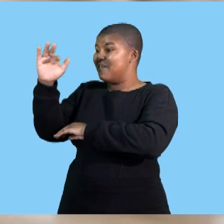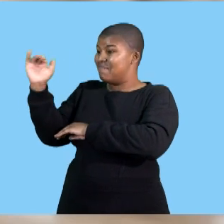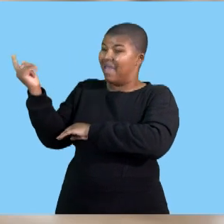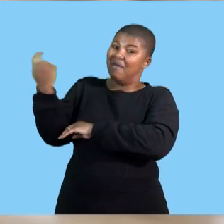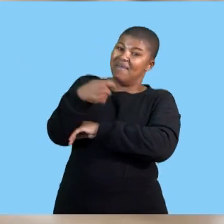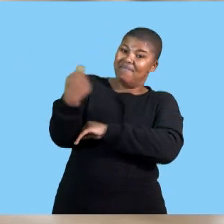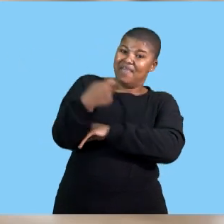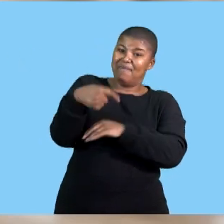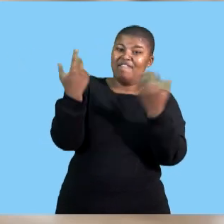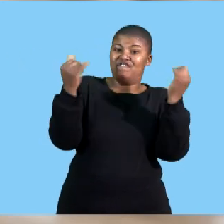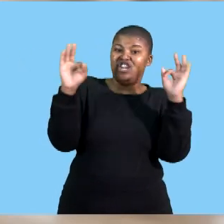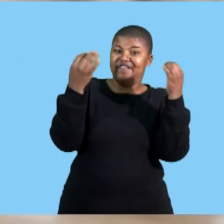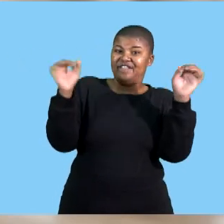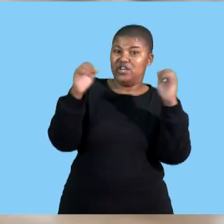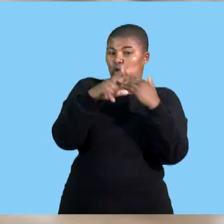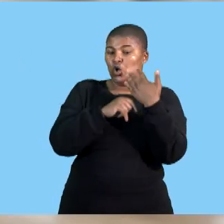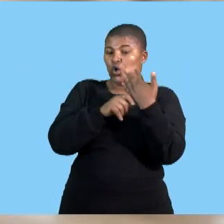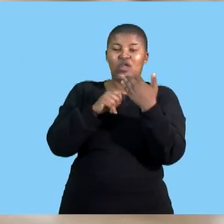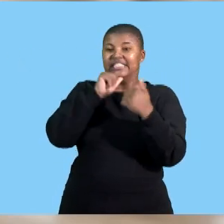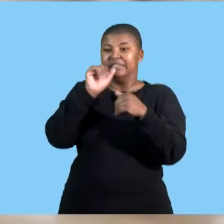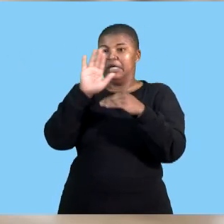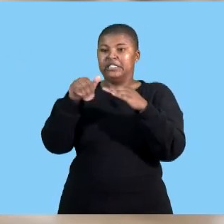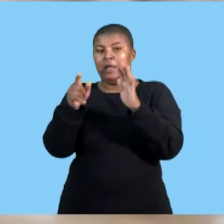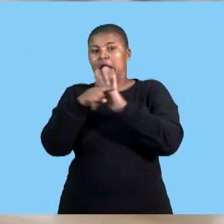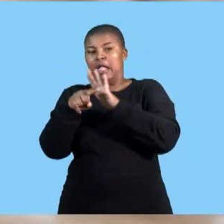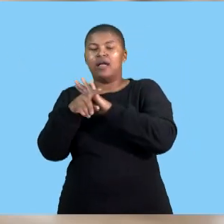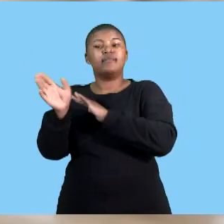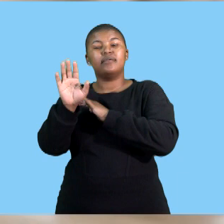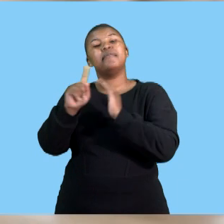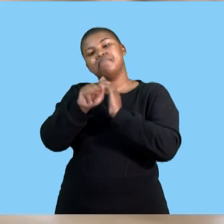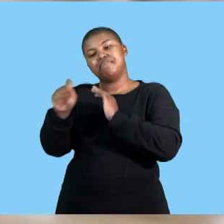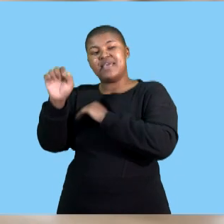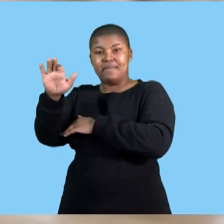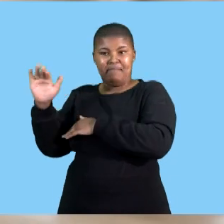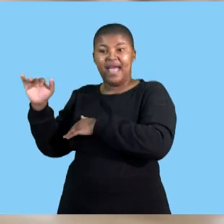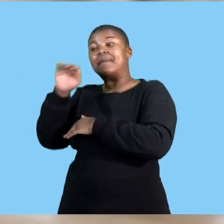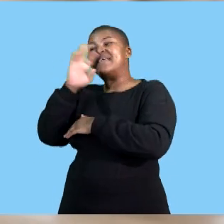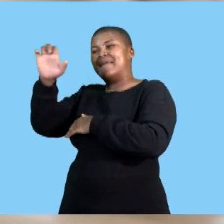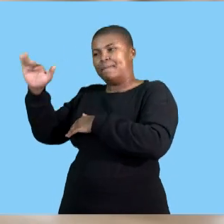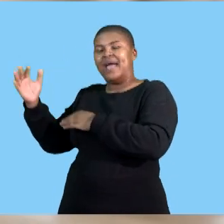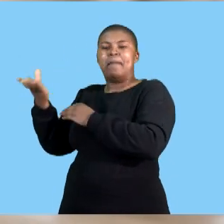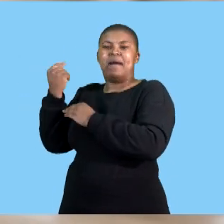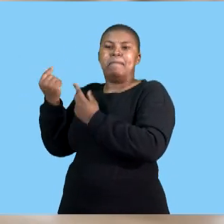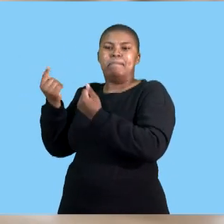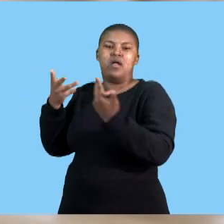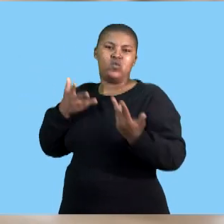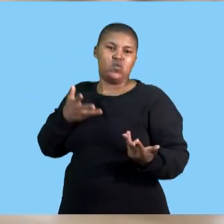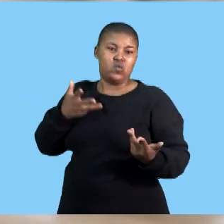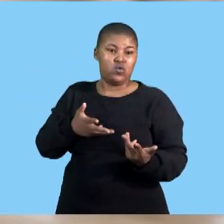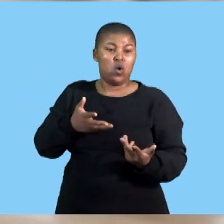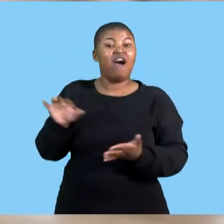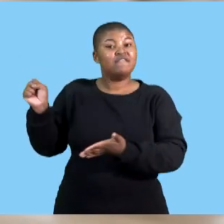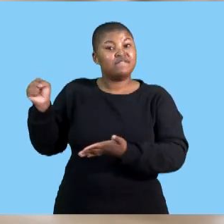have overdrawn to the bank. That's how they are making money. So these are the sources of funding that you can consider when you want